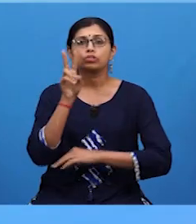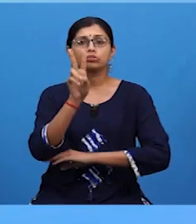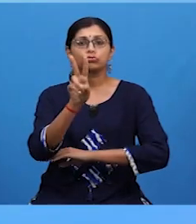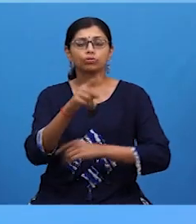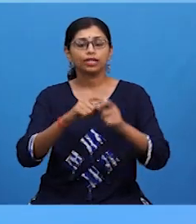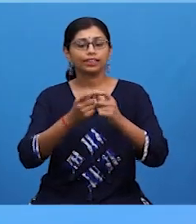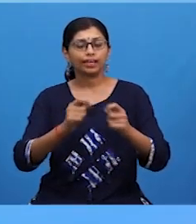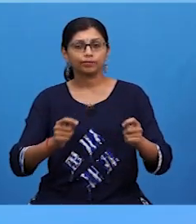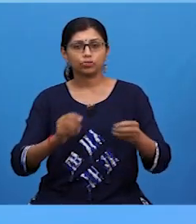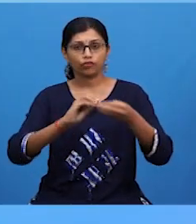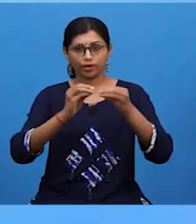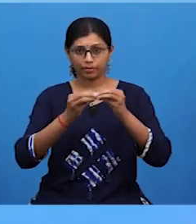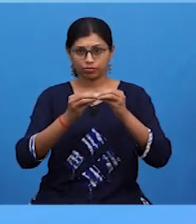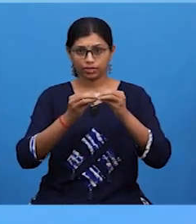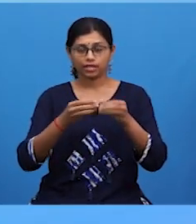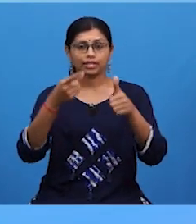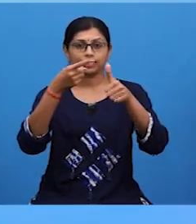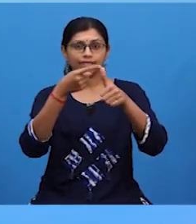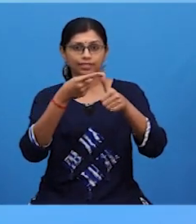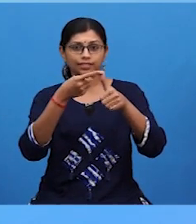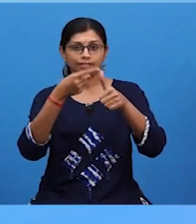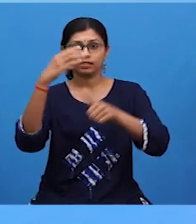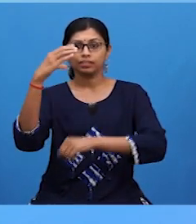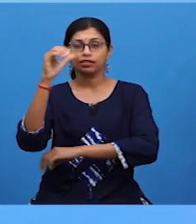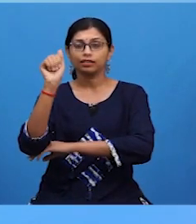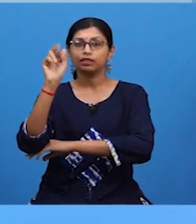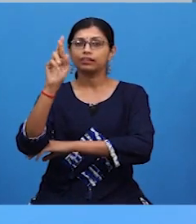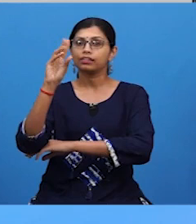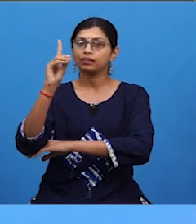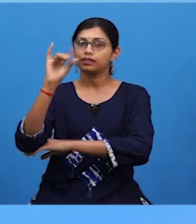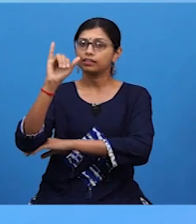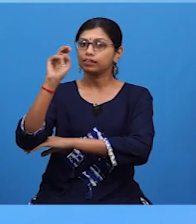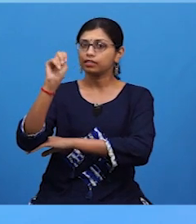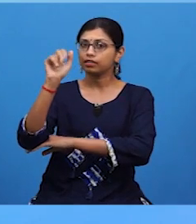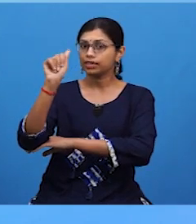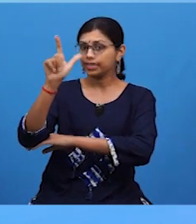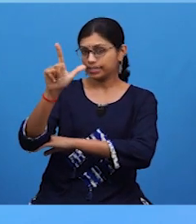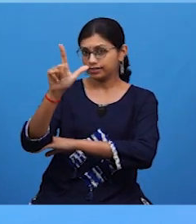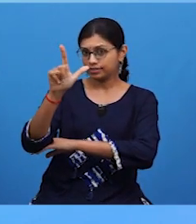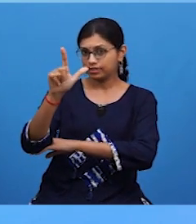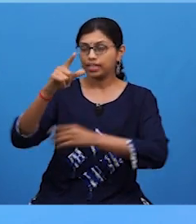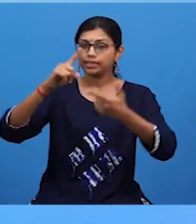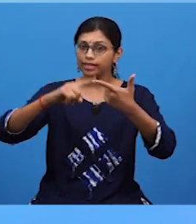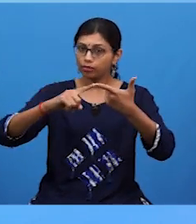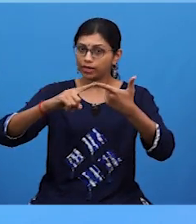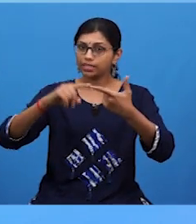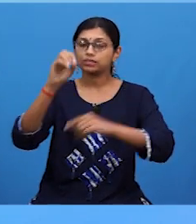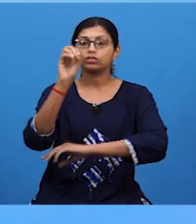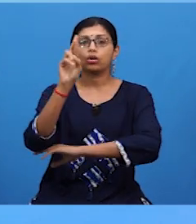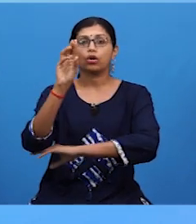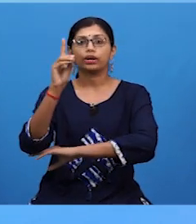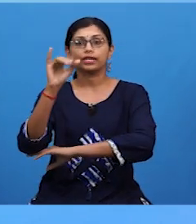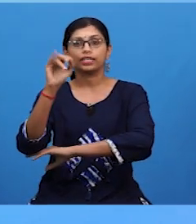numbers? The first one is called Cardinal Numbers, while the other one is